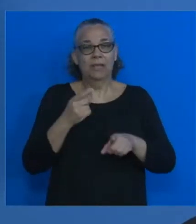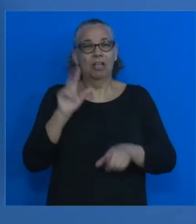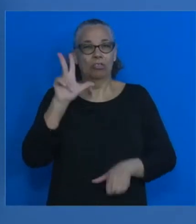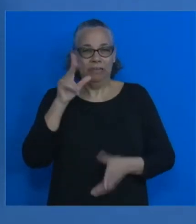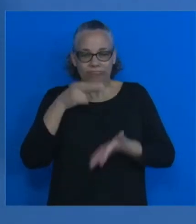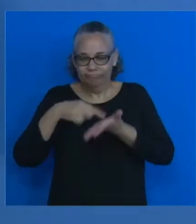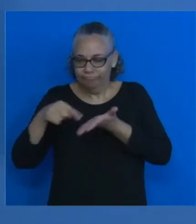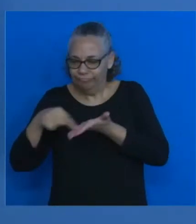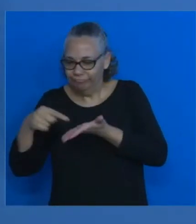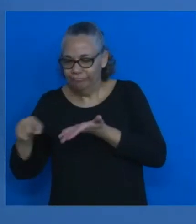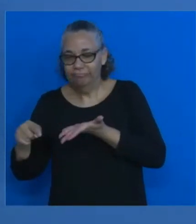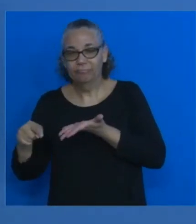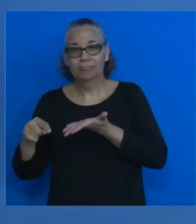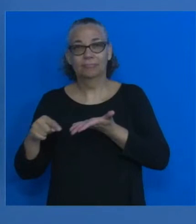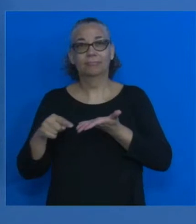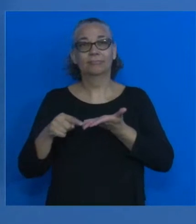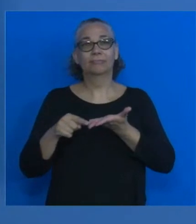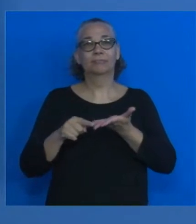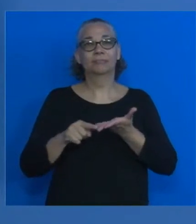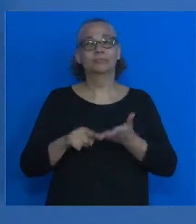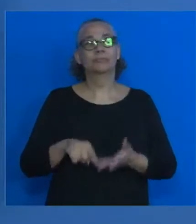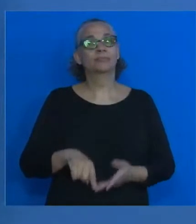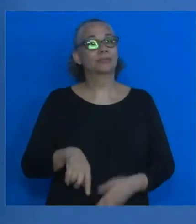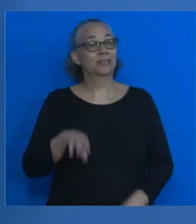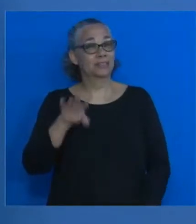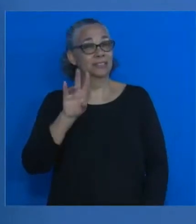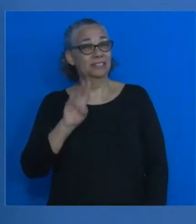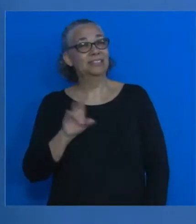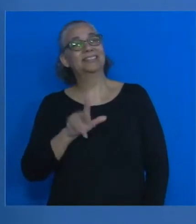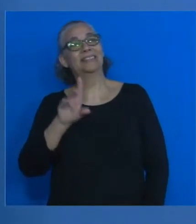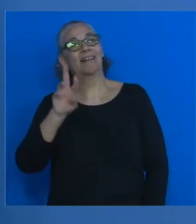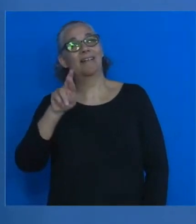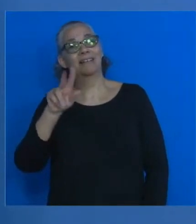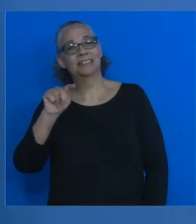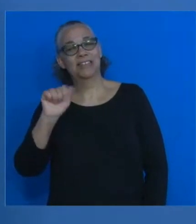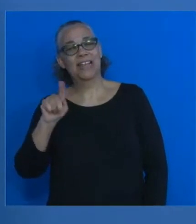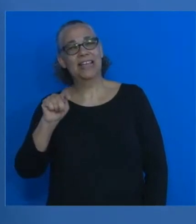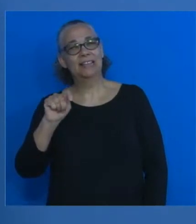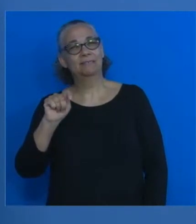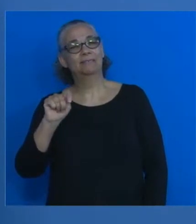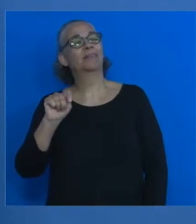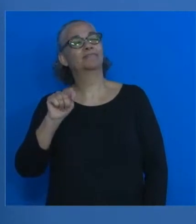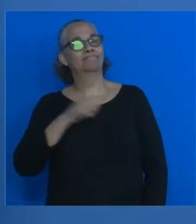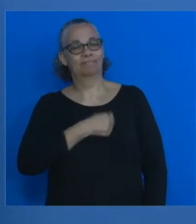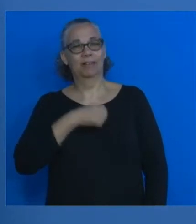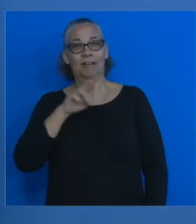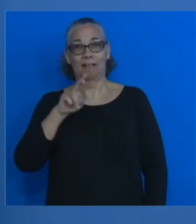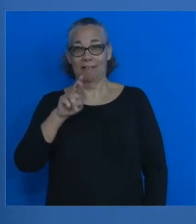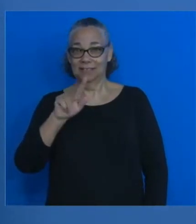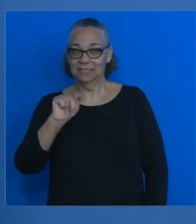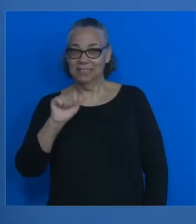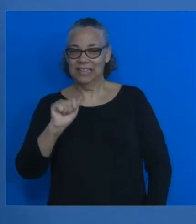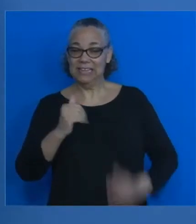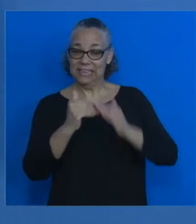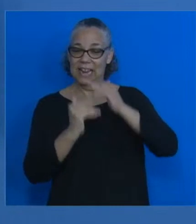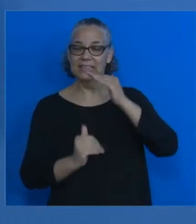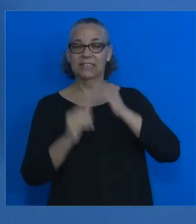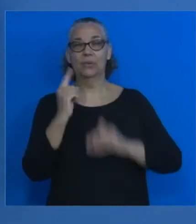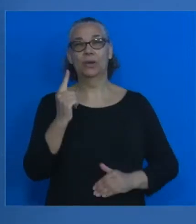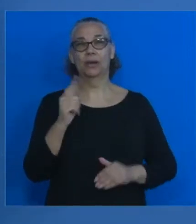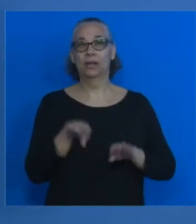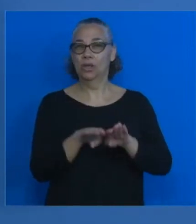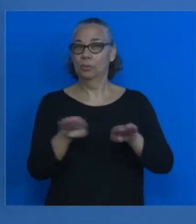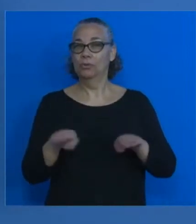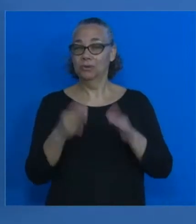under investigation. The 7-time average of our real productive number is less than 1. Bermuda's